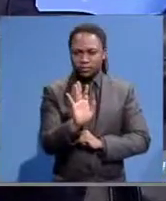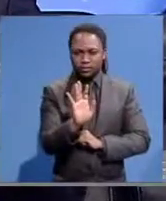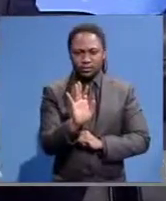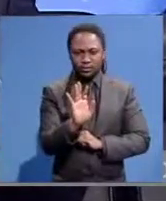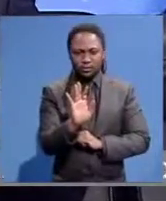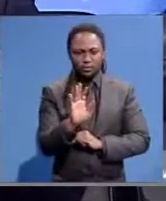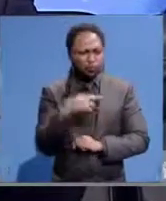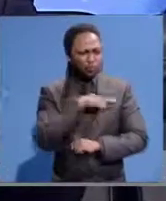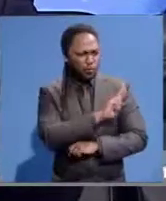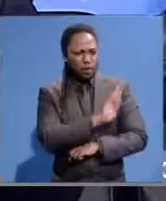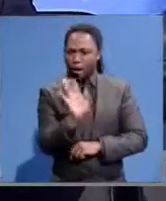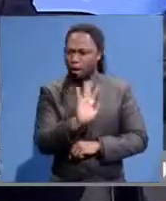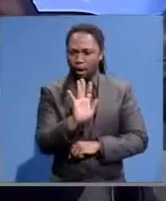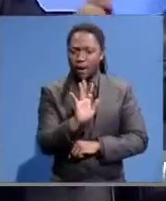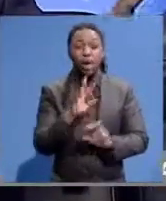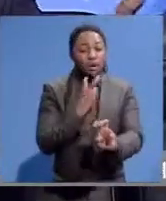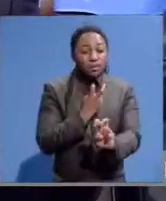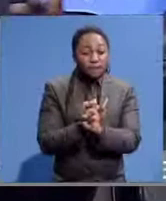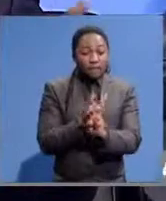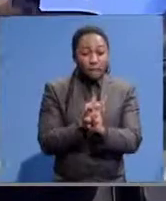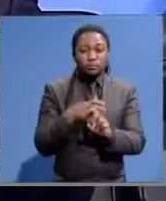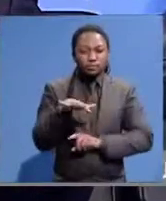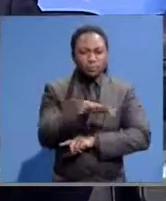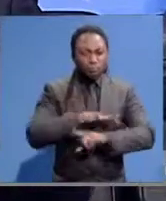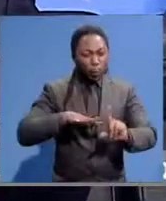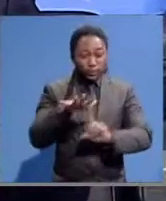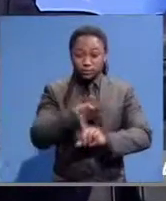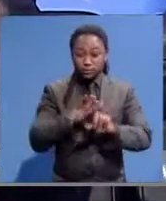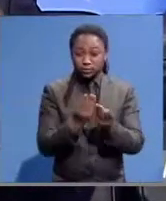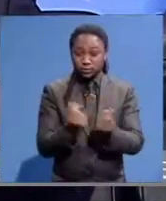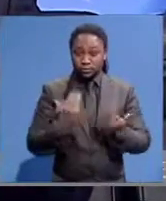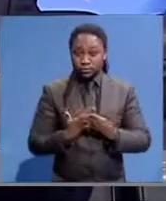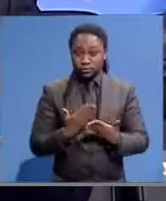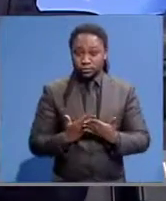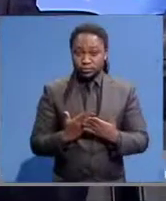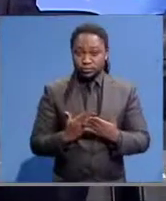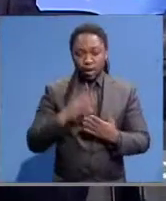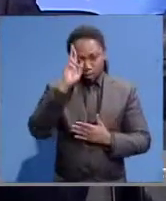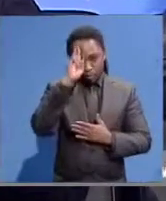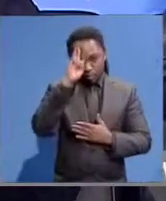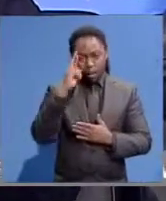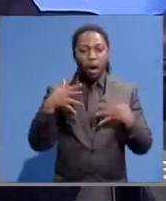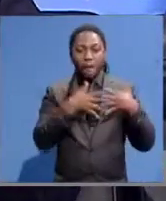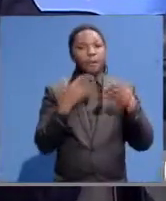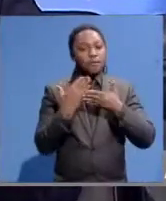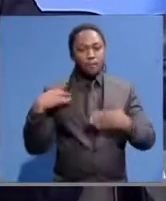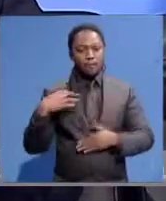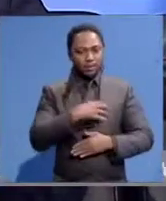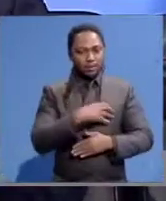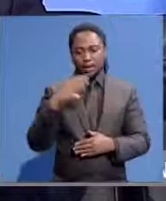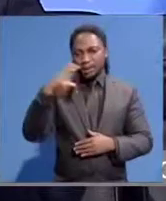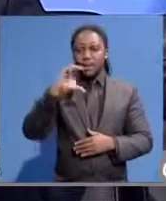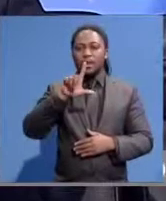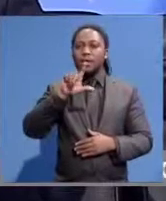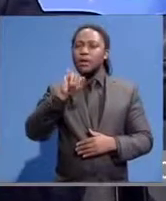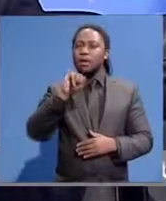with seemingly difficult issues. I'll never forget this. When I was president and Bill Clinton was in the country, I remember this,